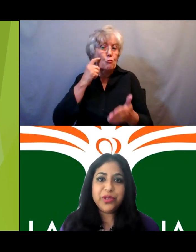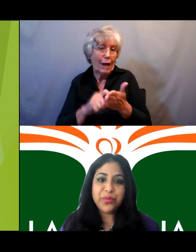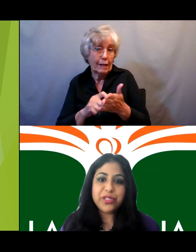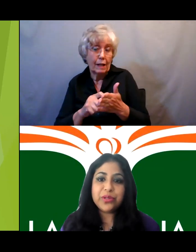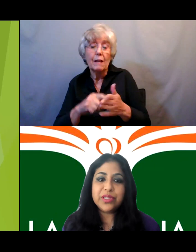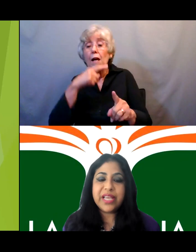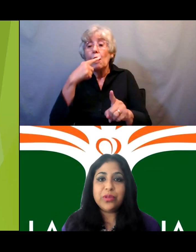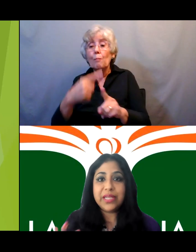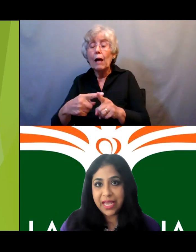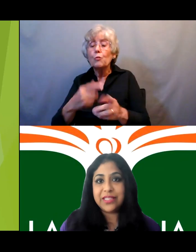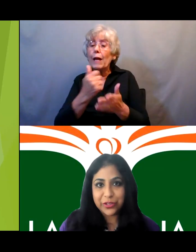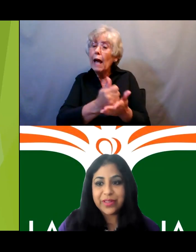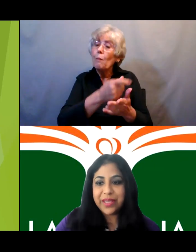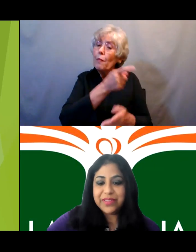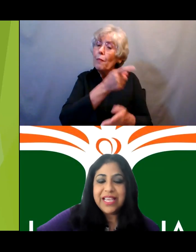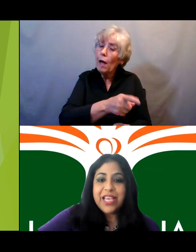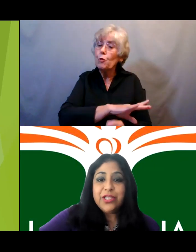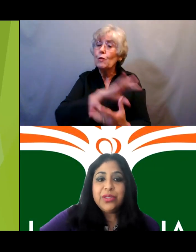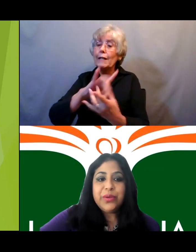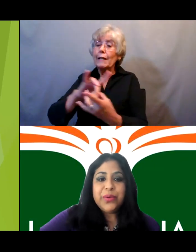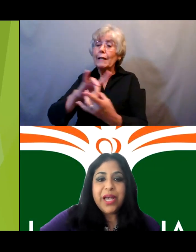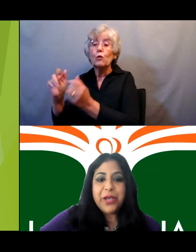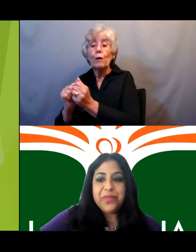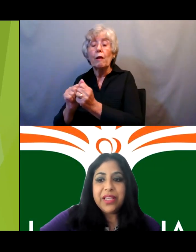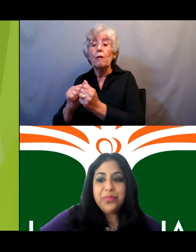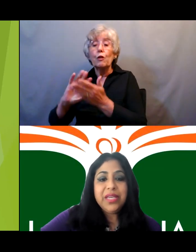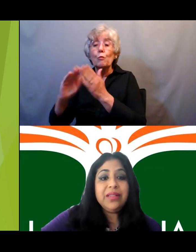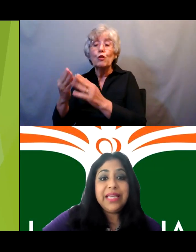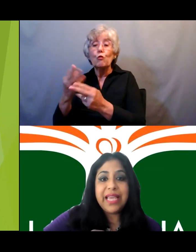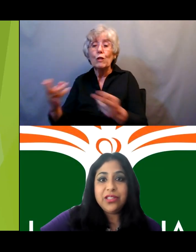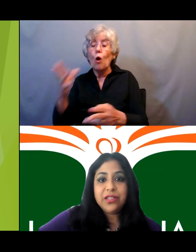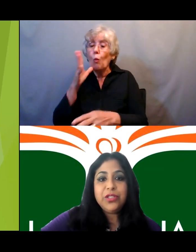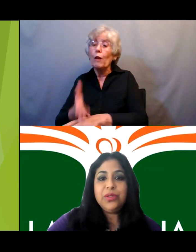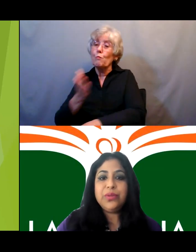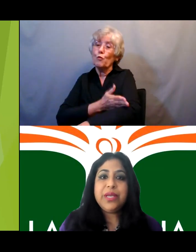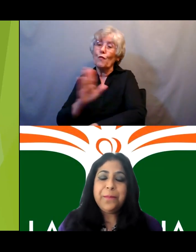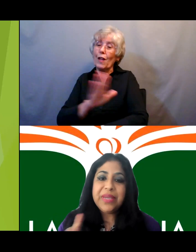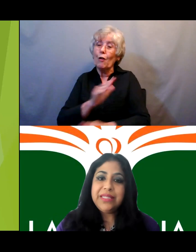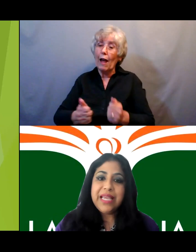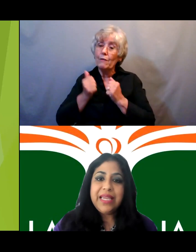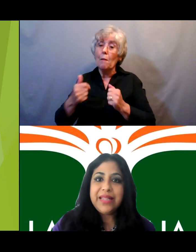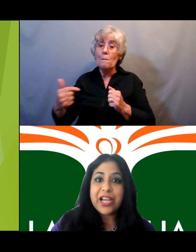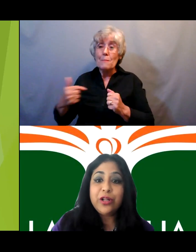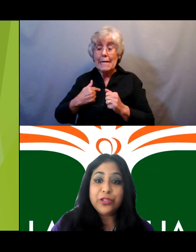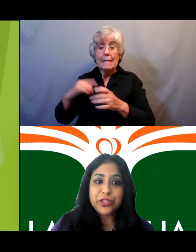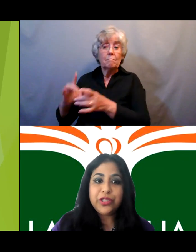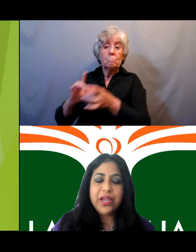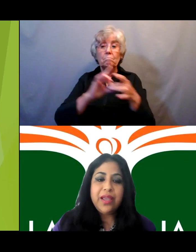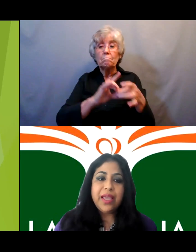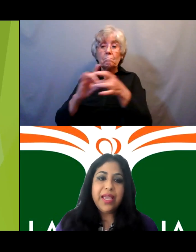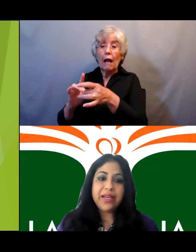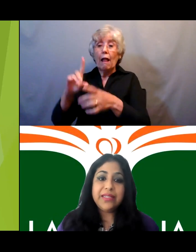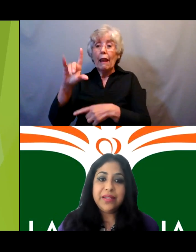to community resources that will enhance their lives. So it being a liaison to maintain that